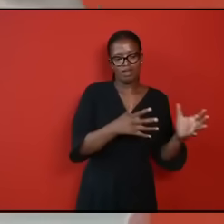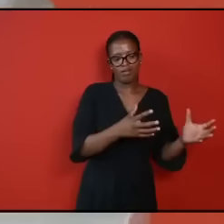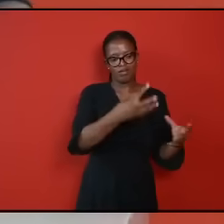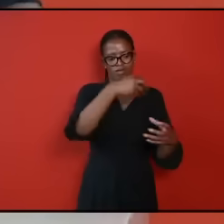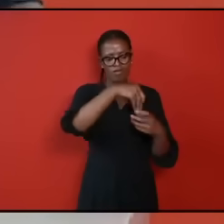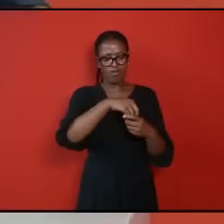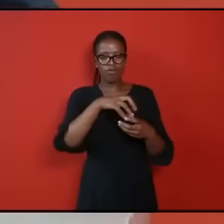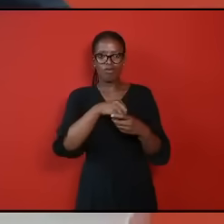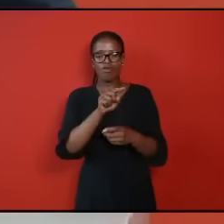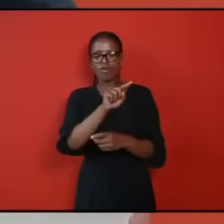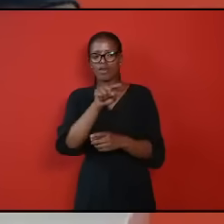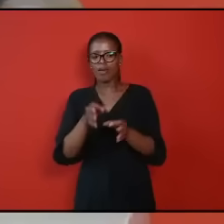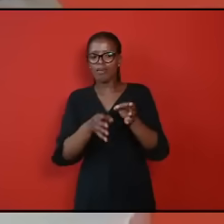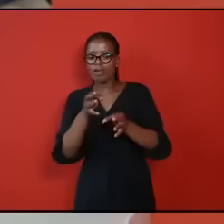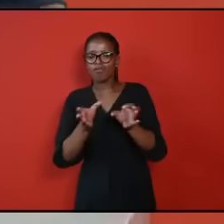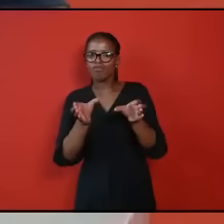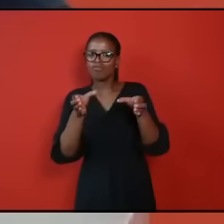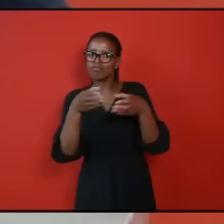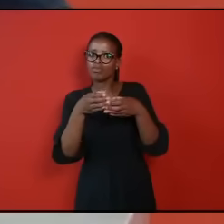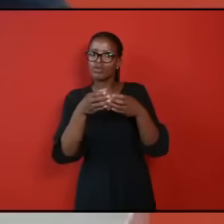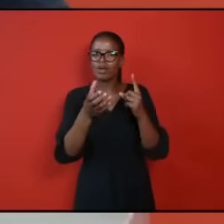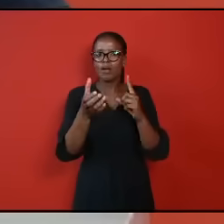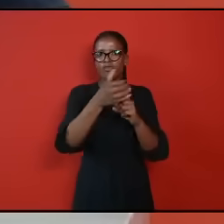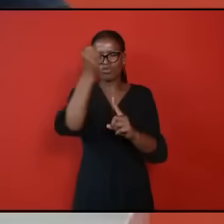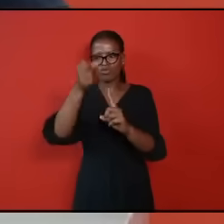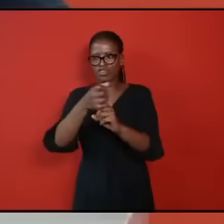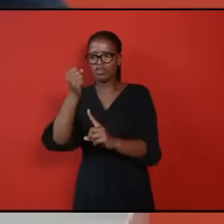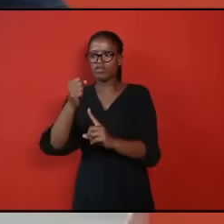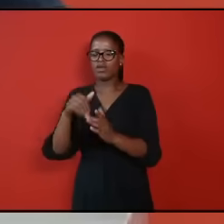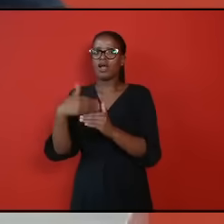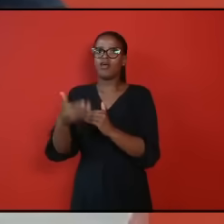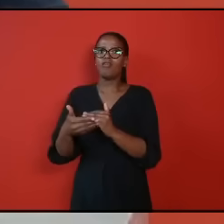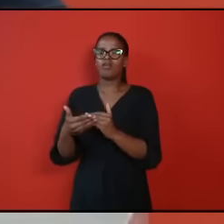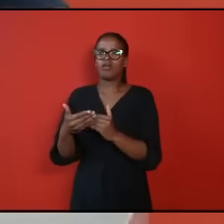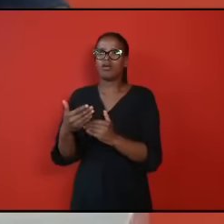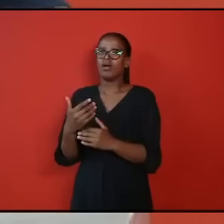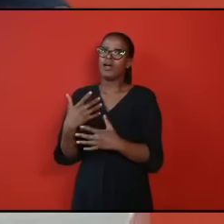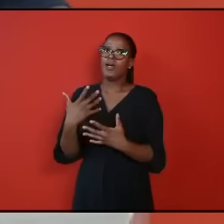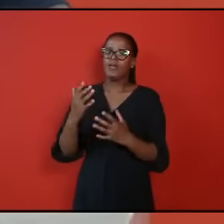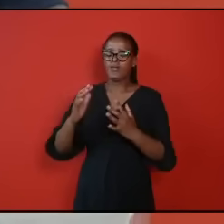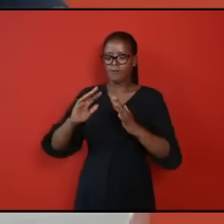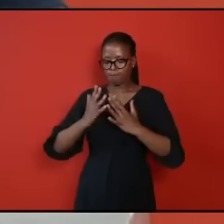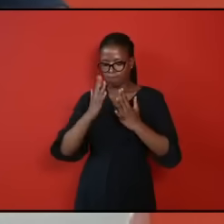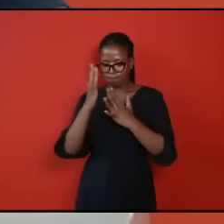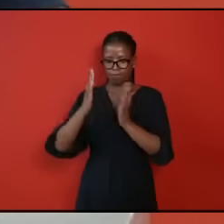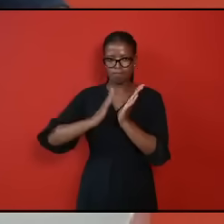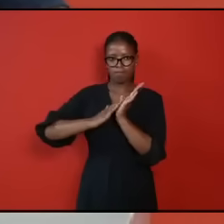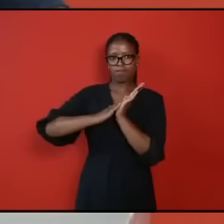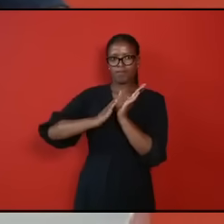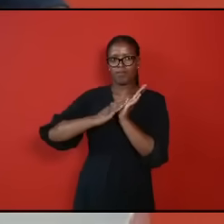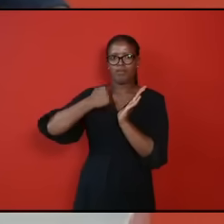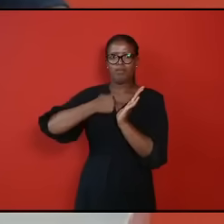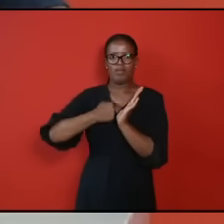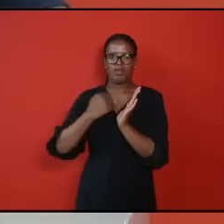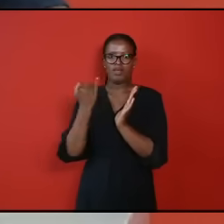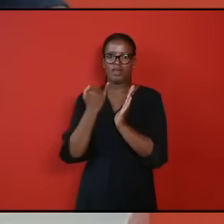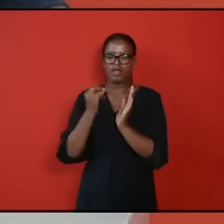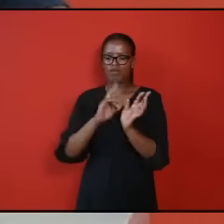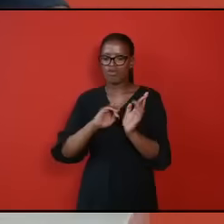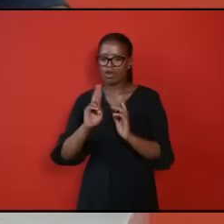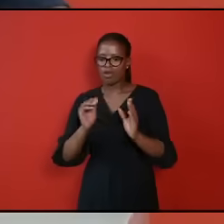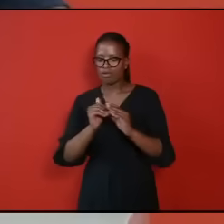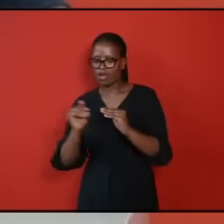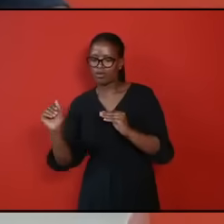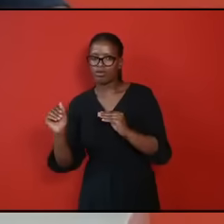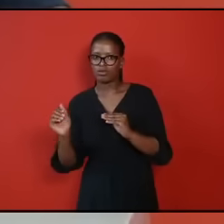achievements into personal glorification. You are preparing your exit. You are